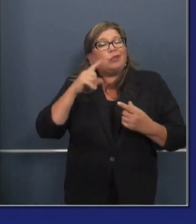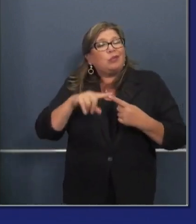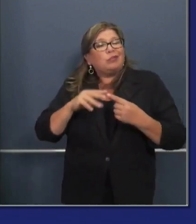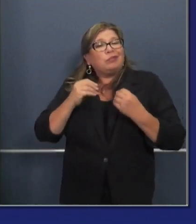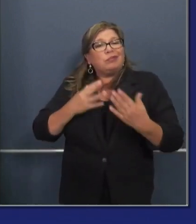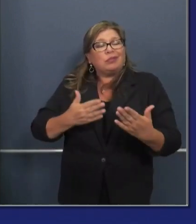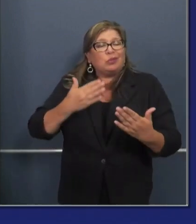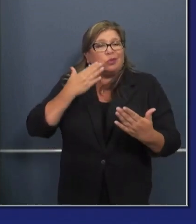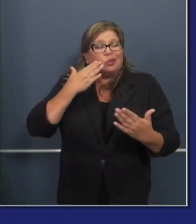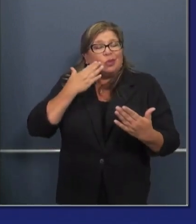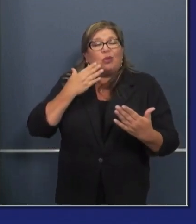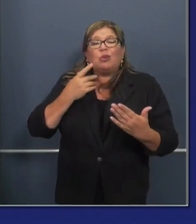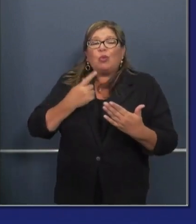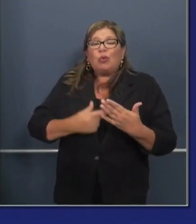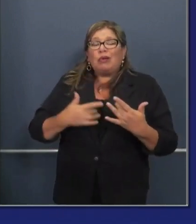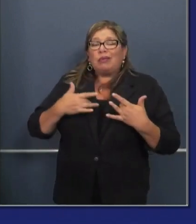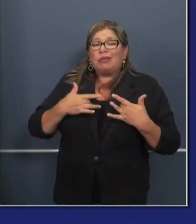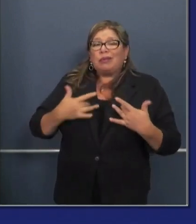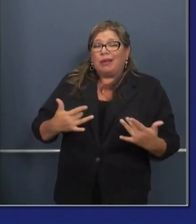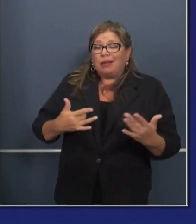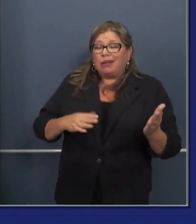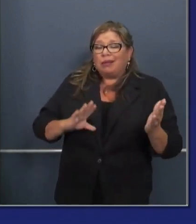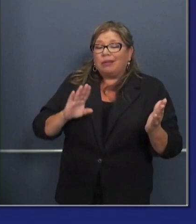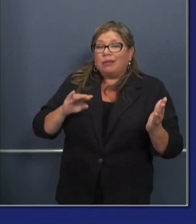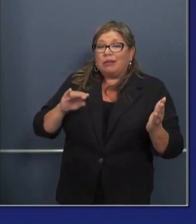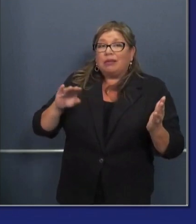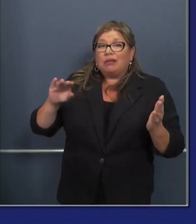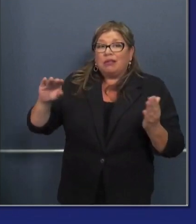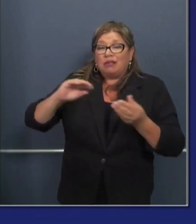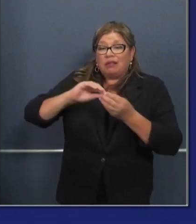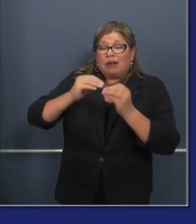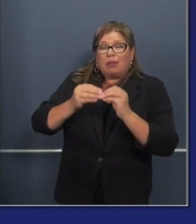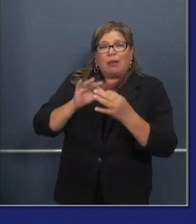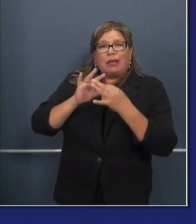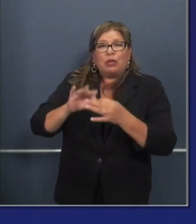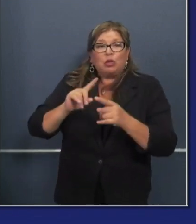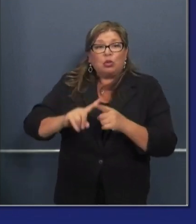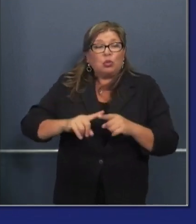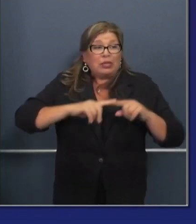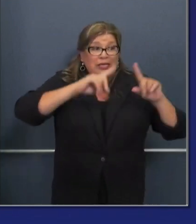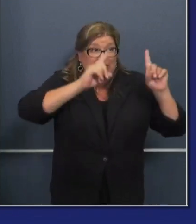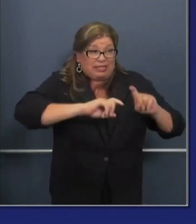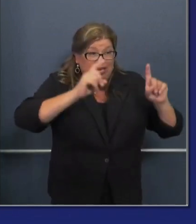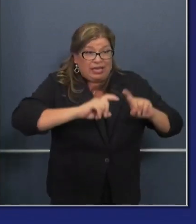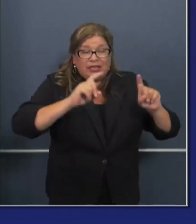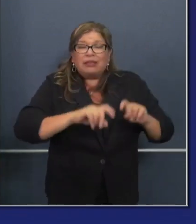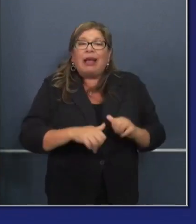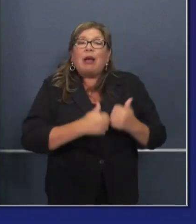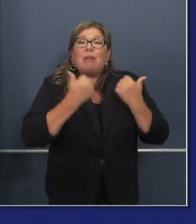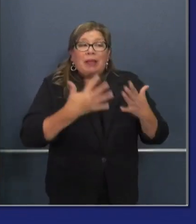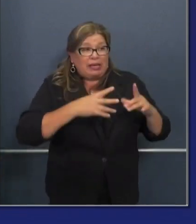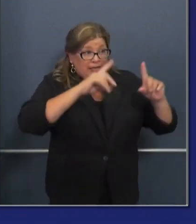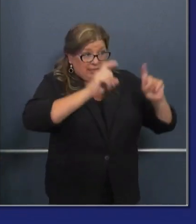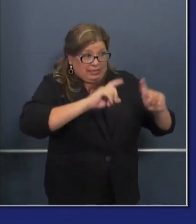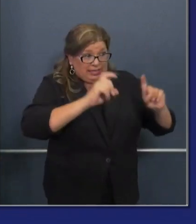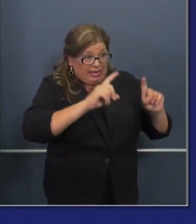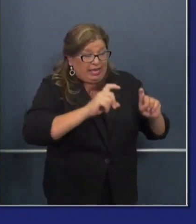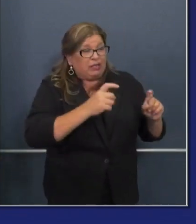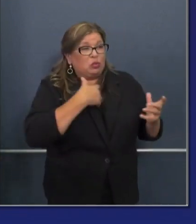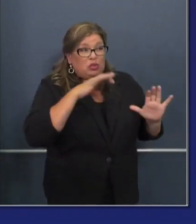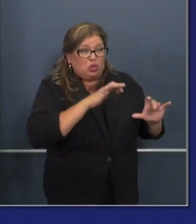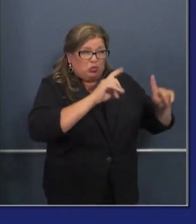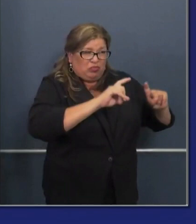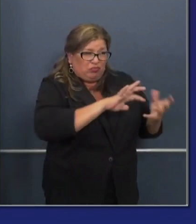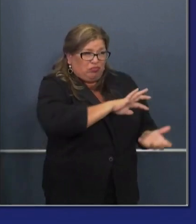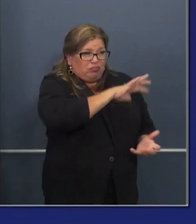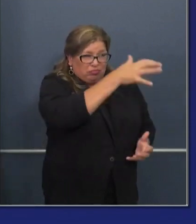that are becoming headlines around total number of tests that we're conducting, total number of positives, and the